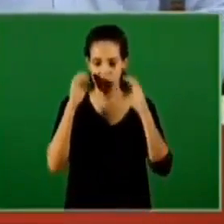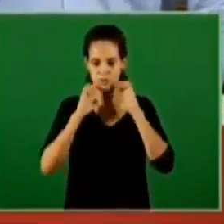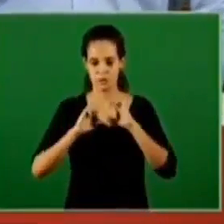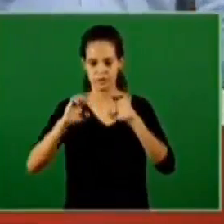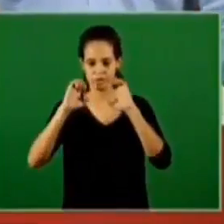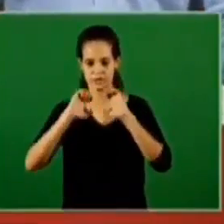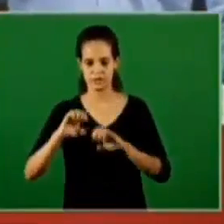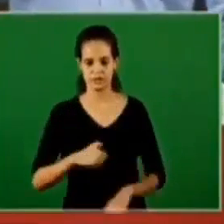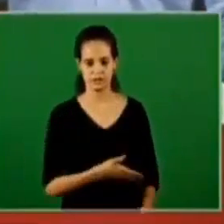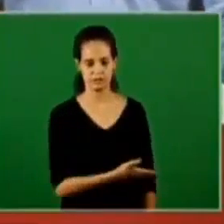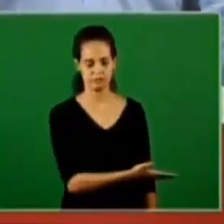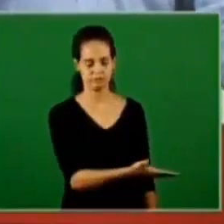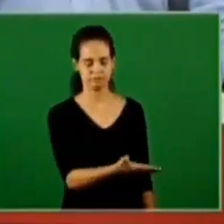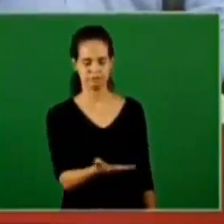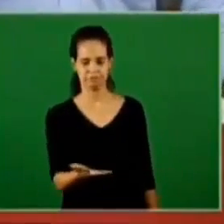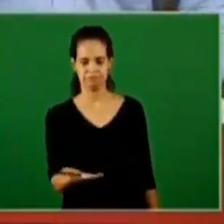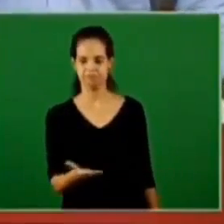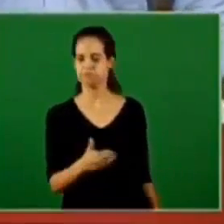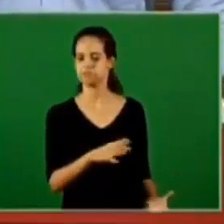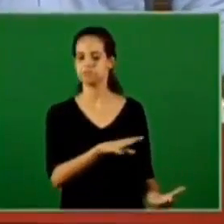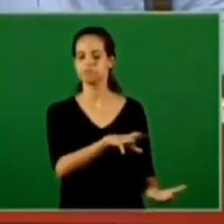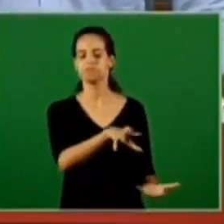the gospel that is out there?